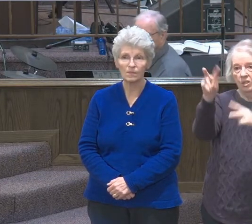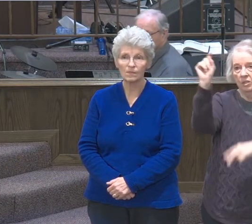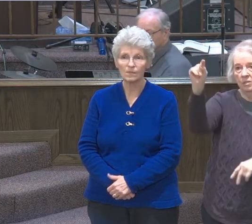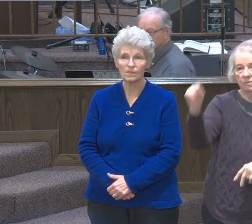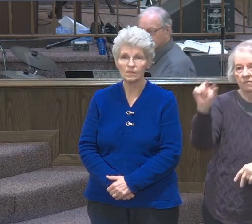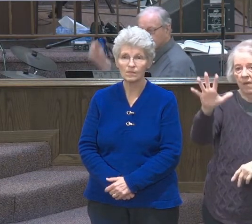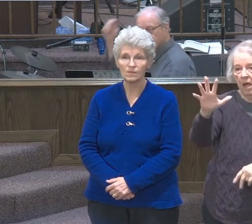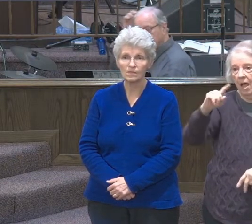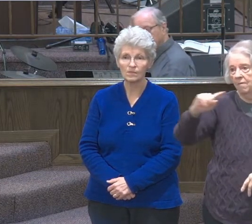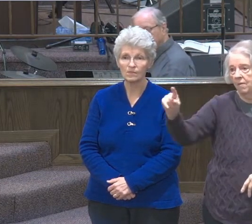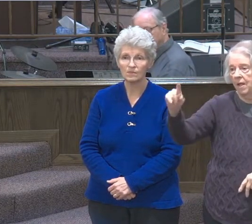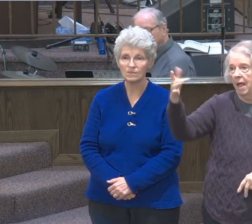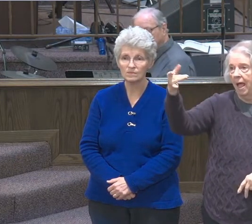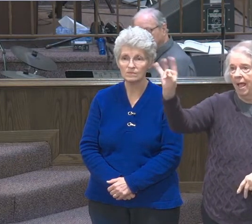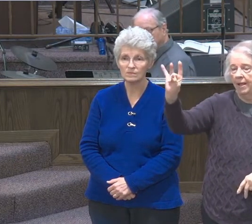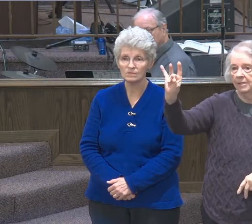tells us,